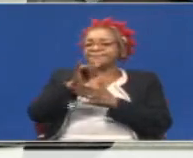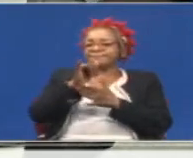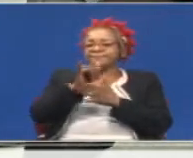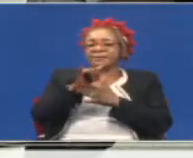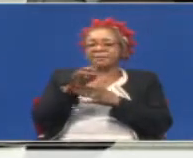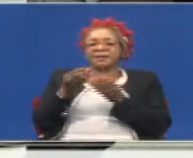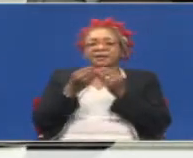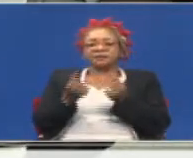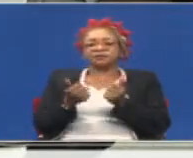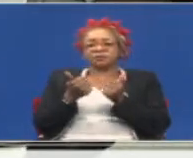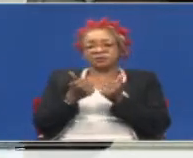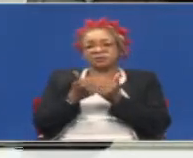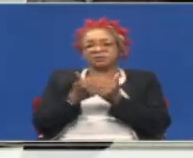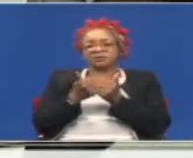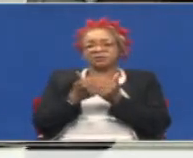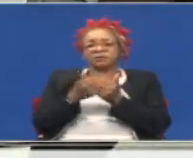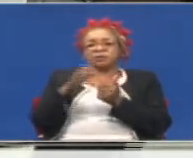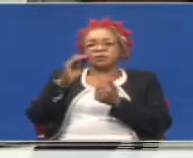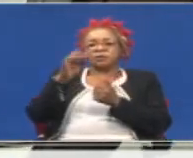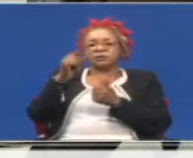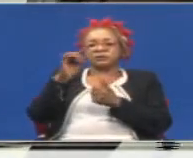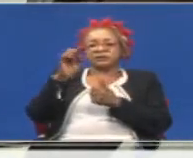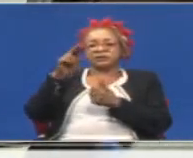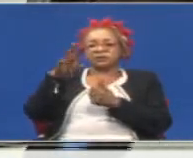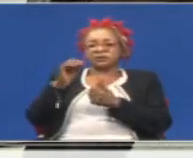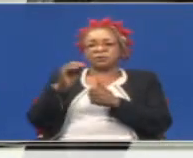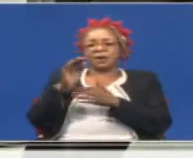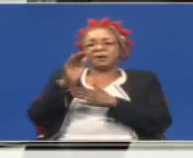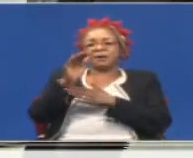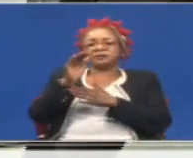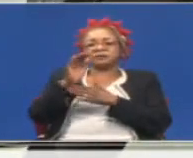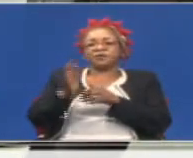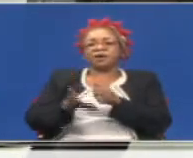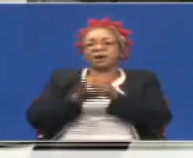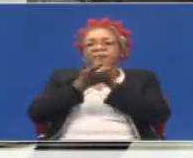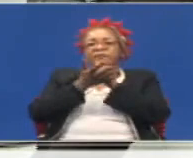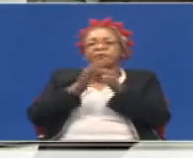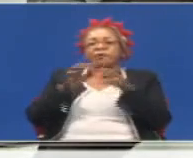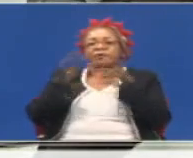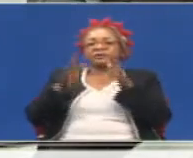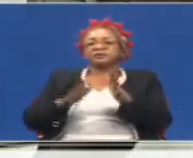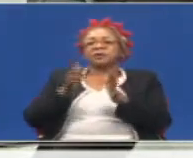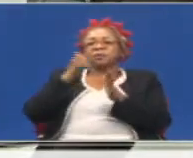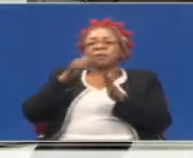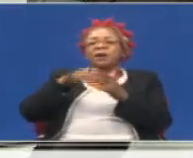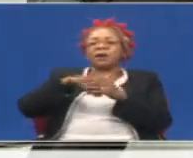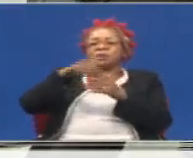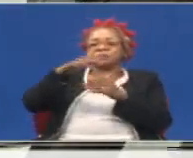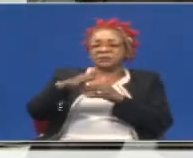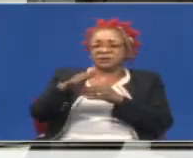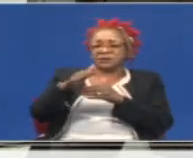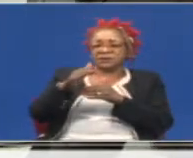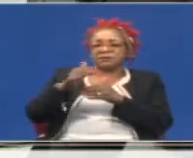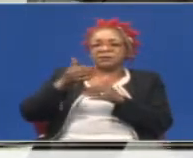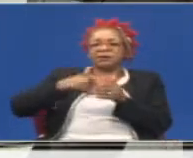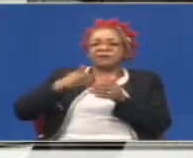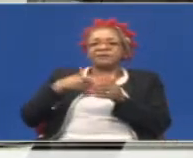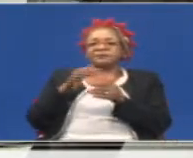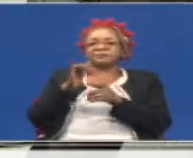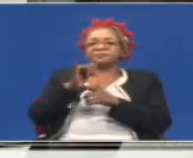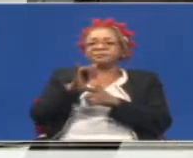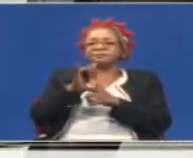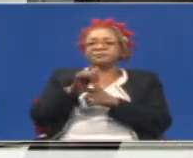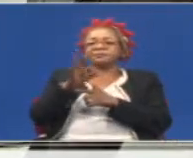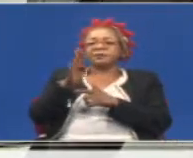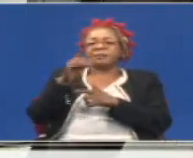in. Otieno appears to be asking for help from officers who are outside. He had plucked a neighbor's porch light during his